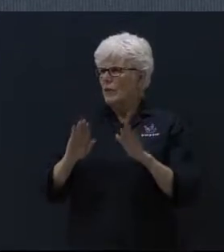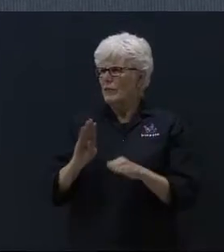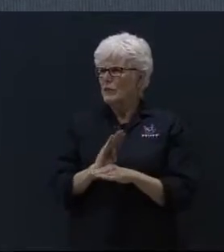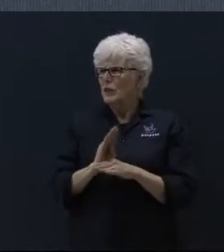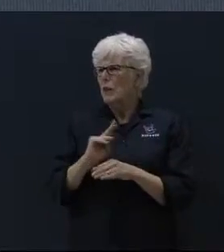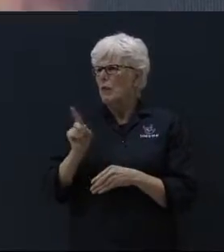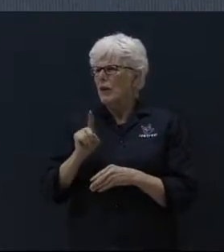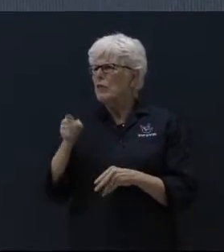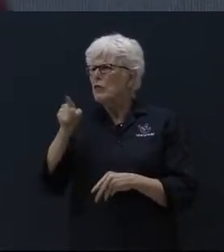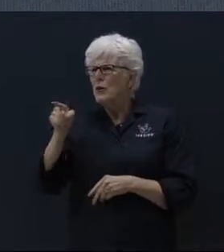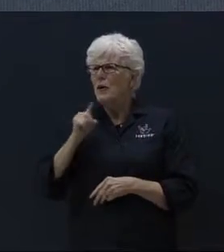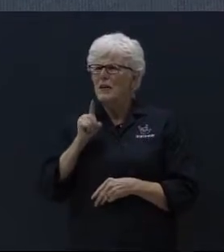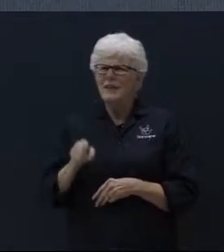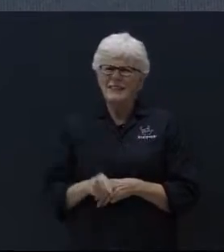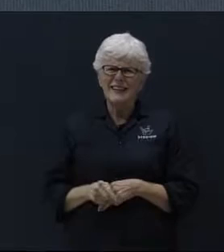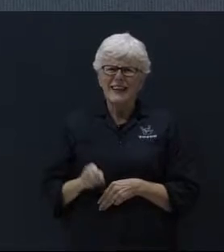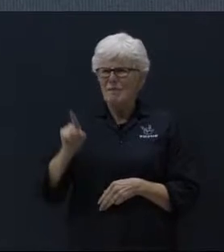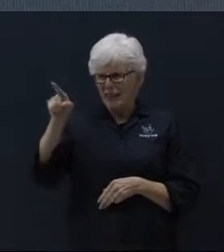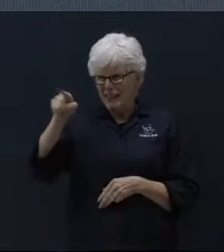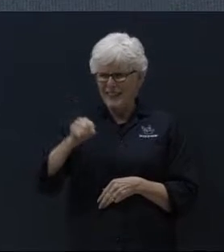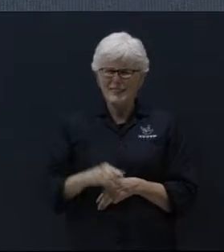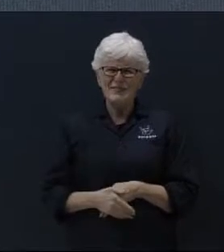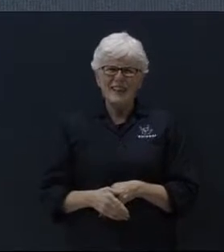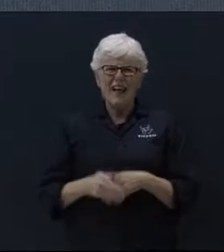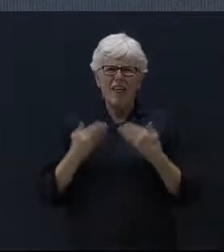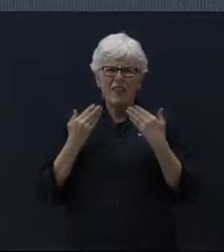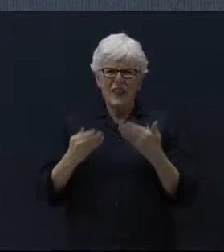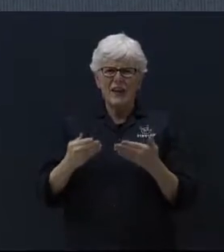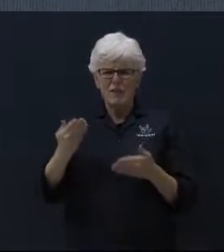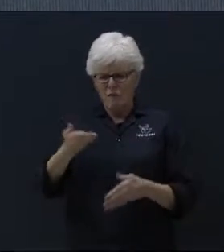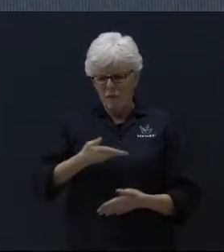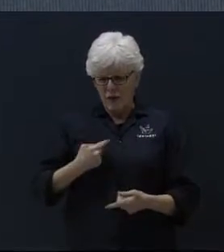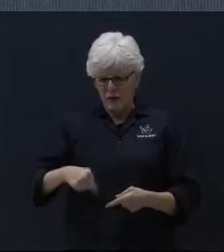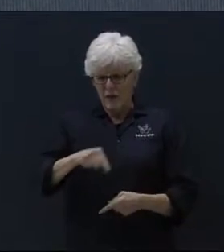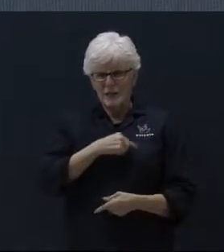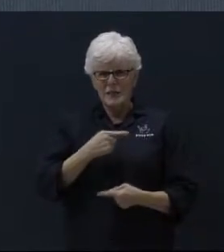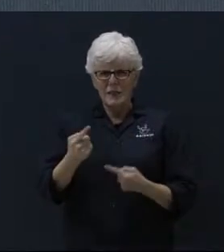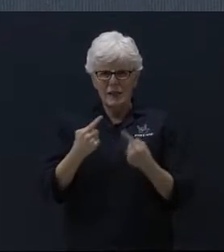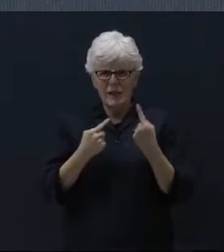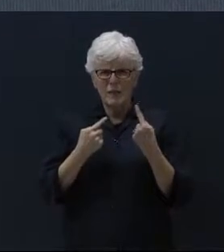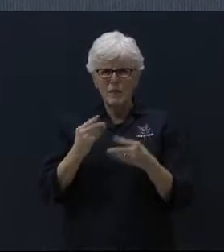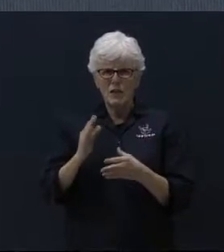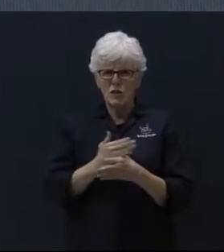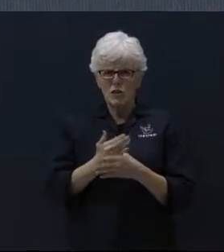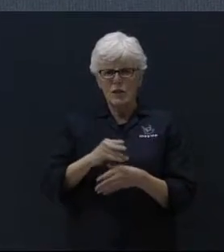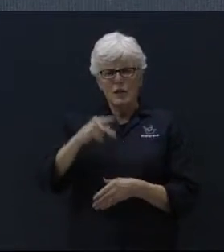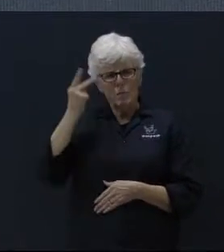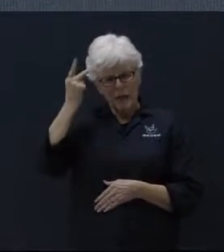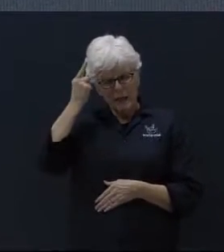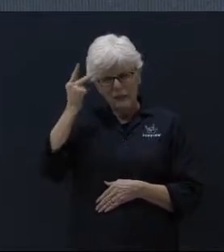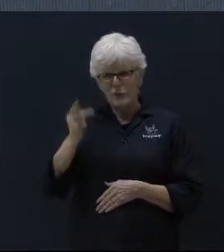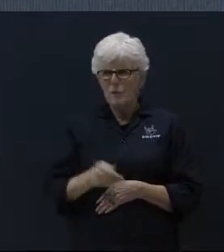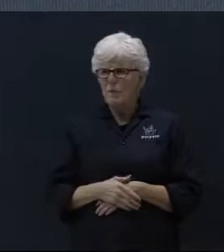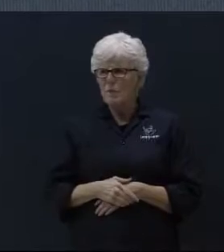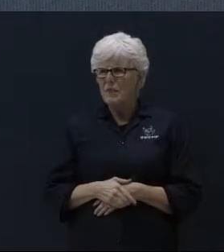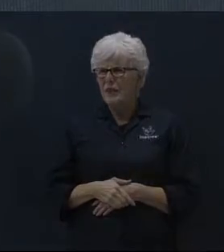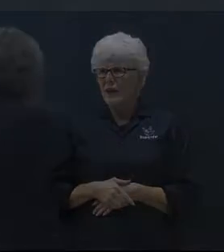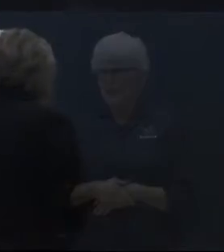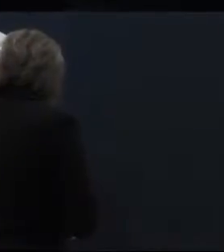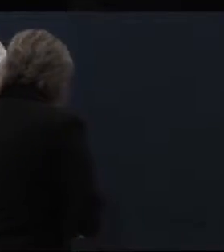Anyway, back there. But thank you for inviting us to come and letting us come and share, Pastor.